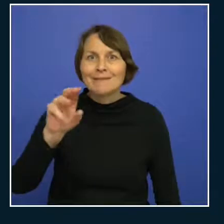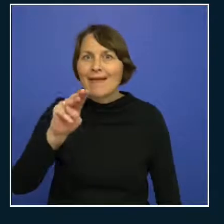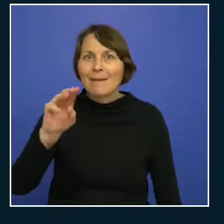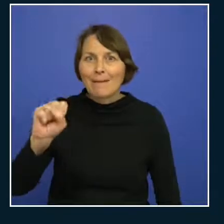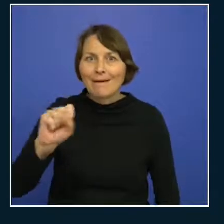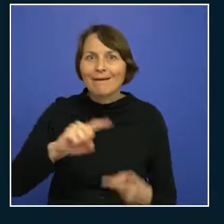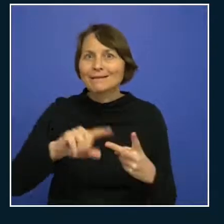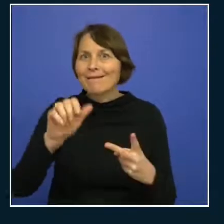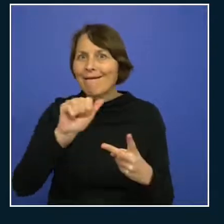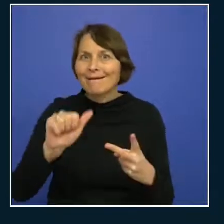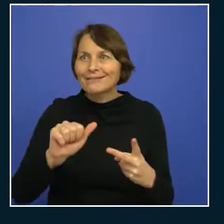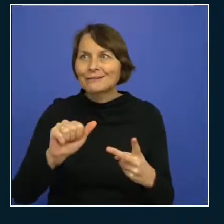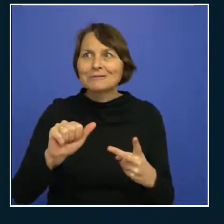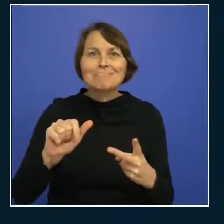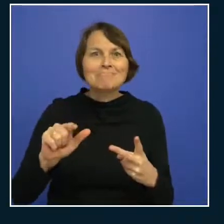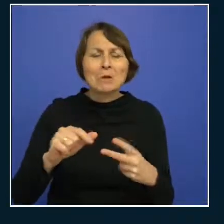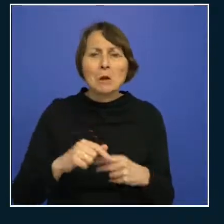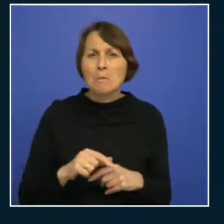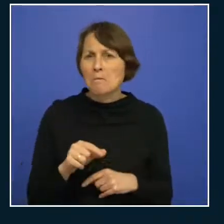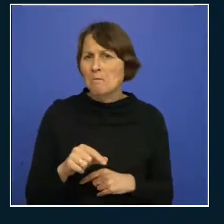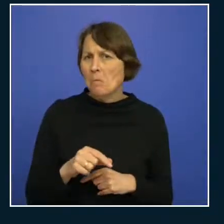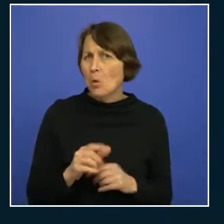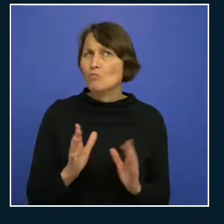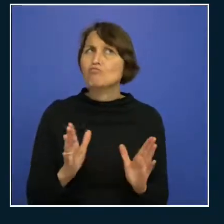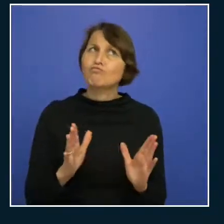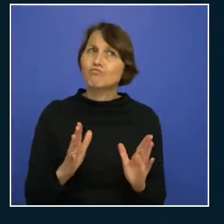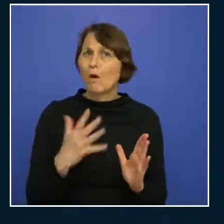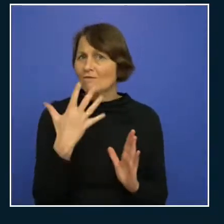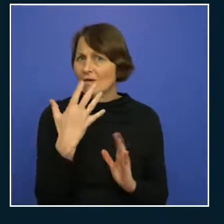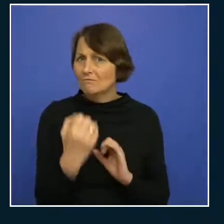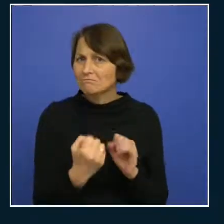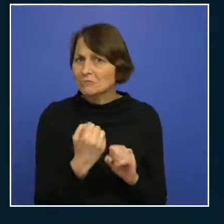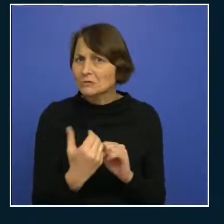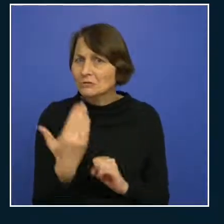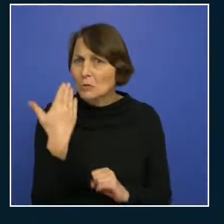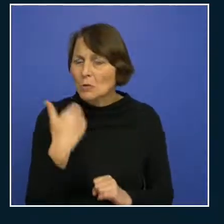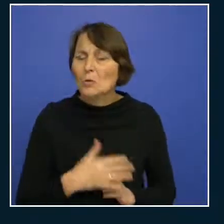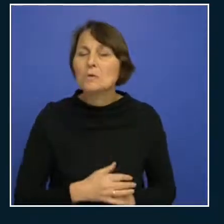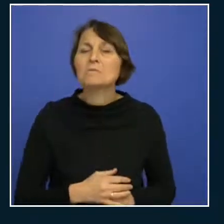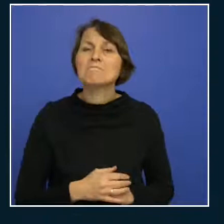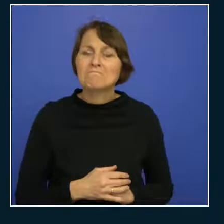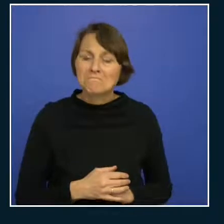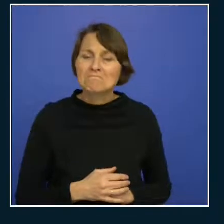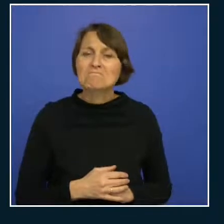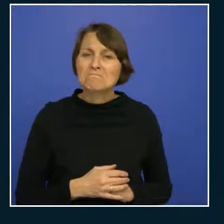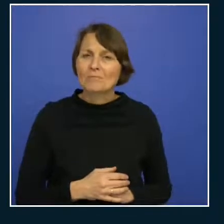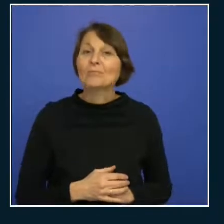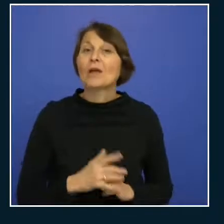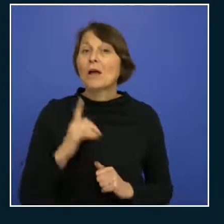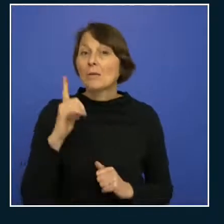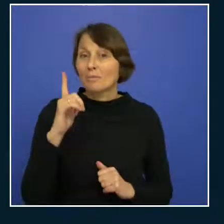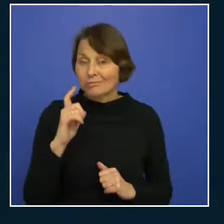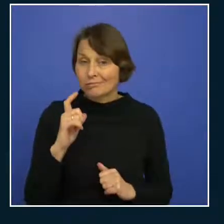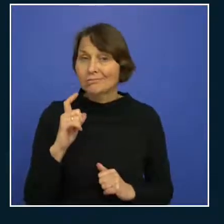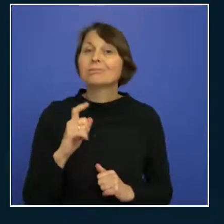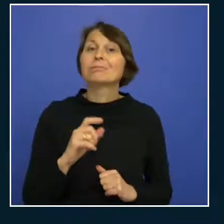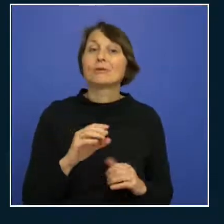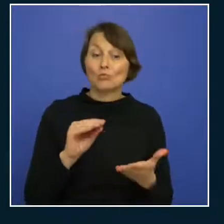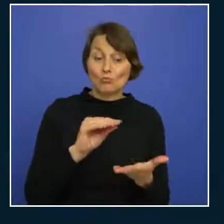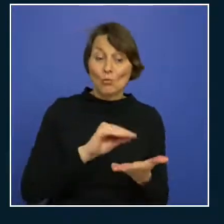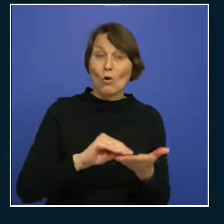I think 5 years ago, something like that. So I started with Office 365 and